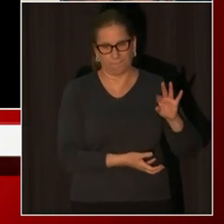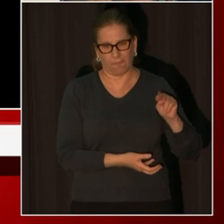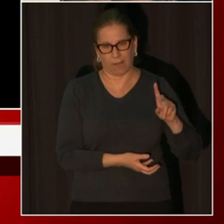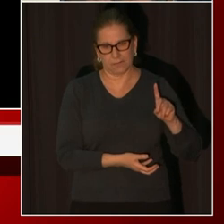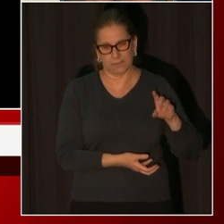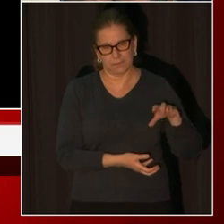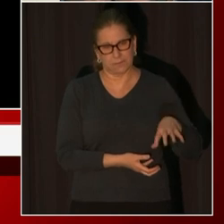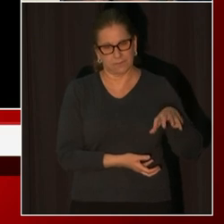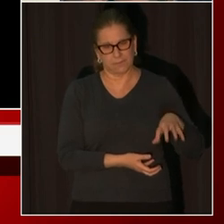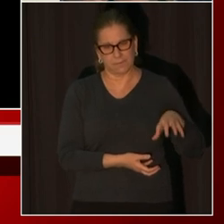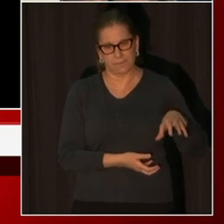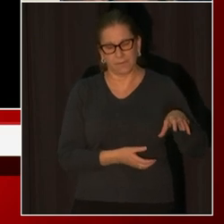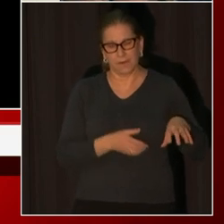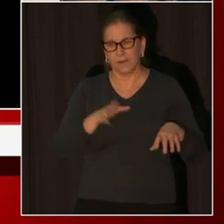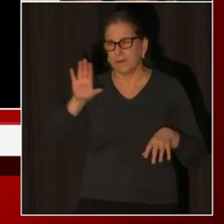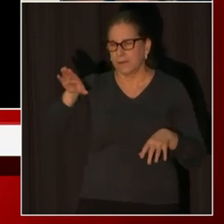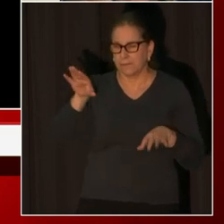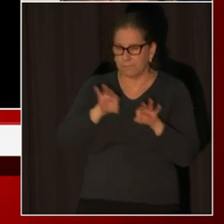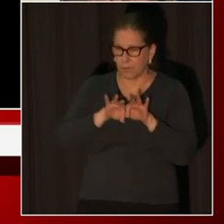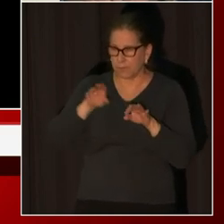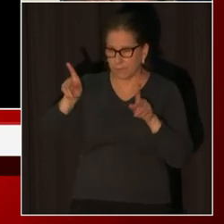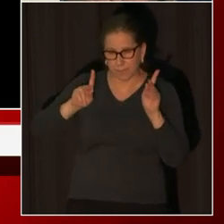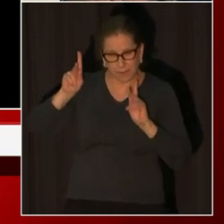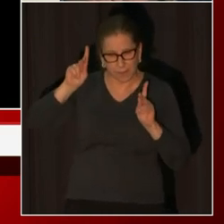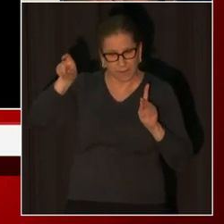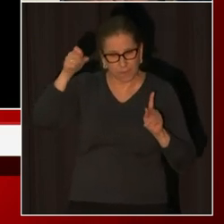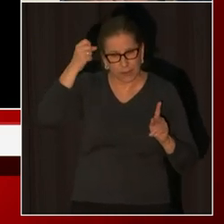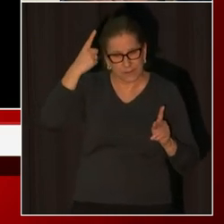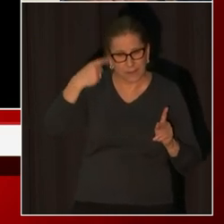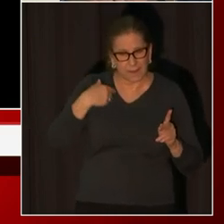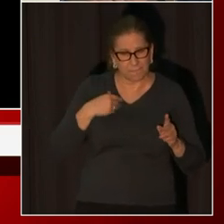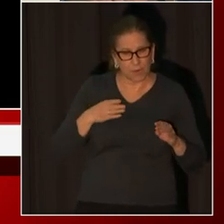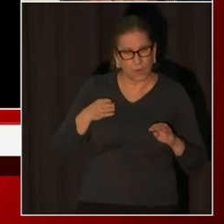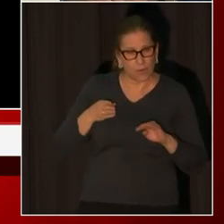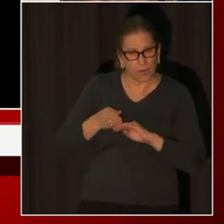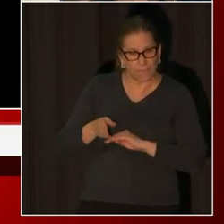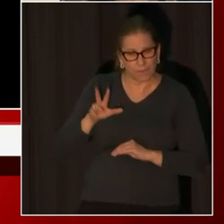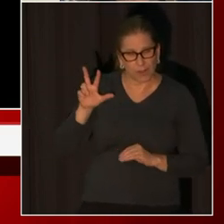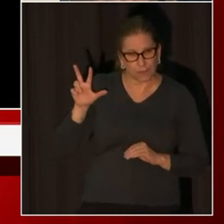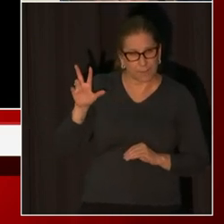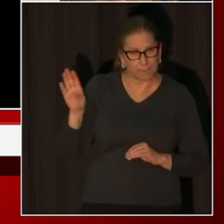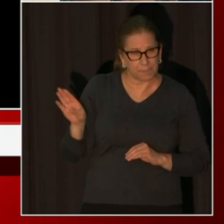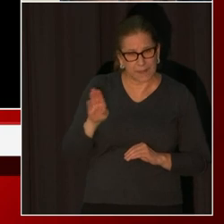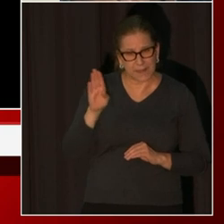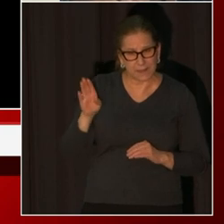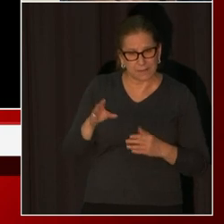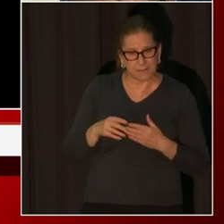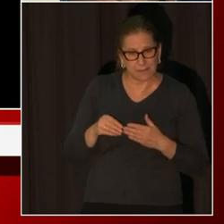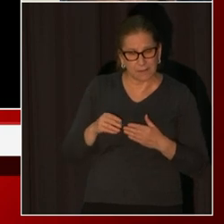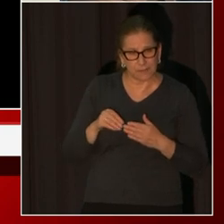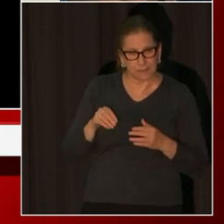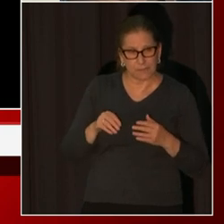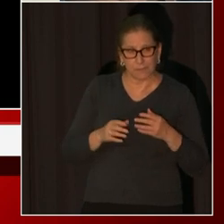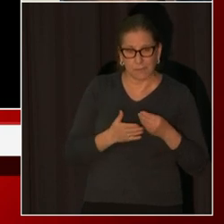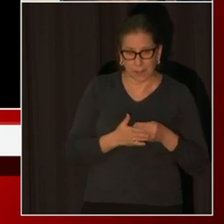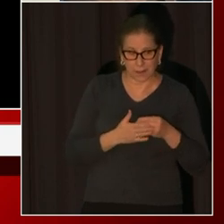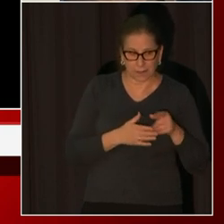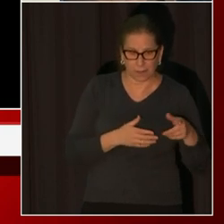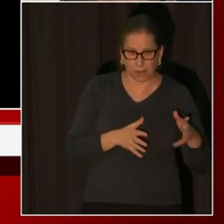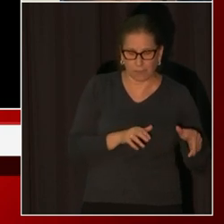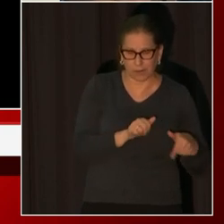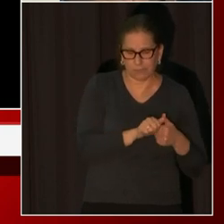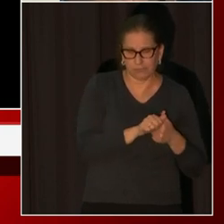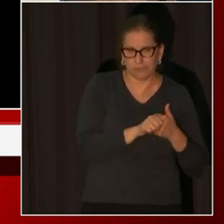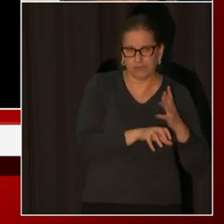people to understand, we have over $3 billion in reserves that we've been using every year. We had budgeted last